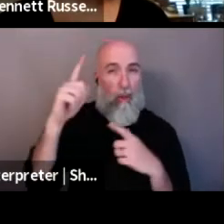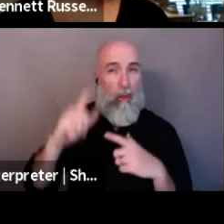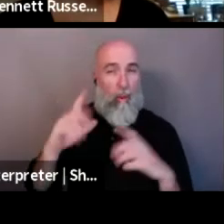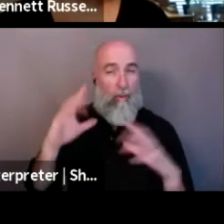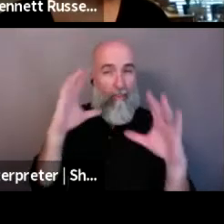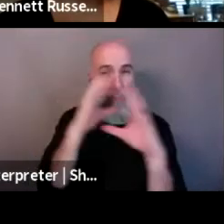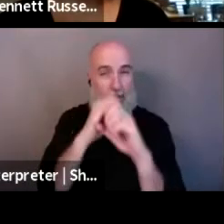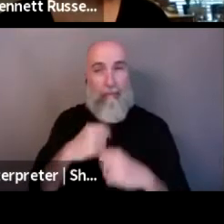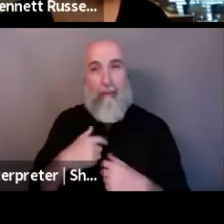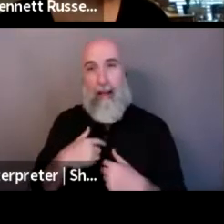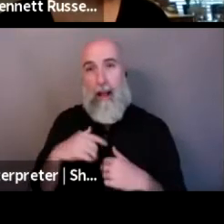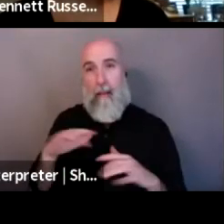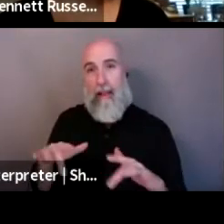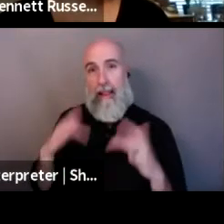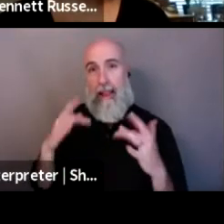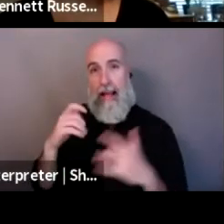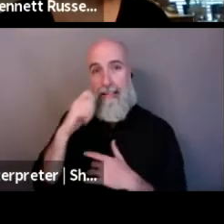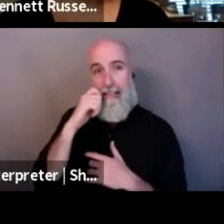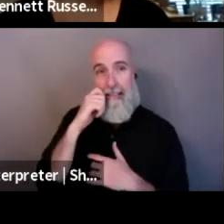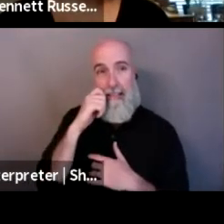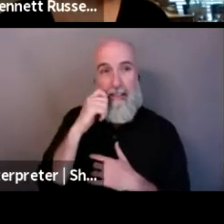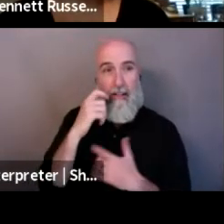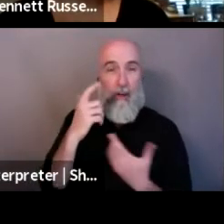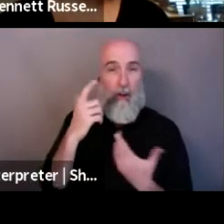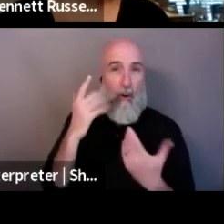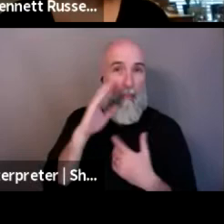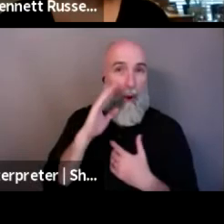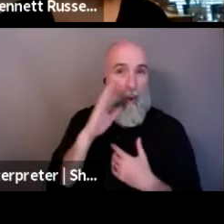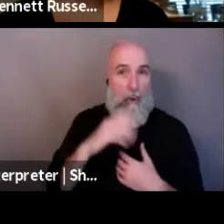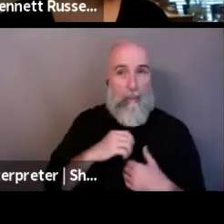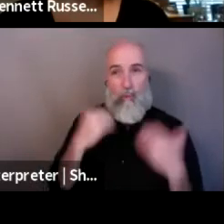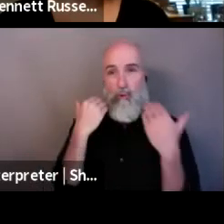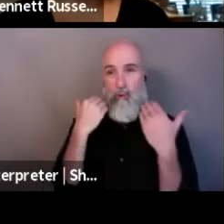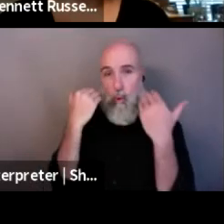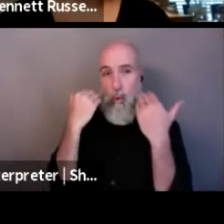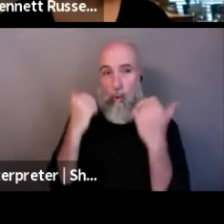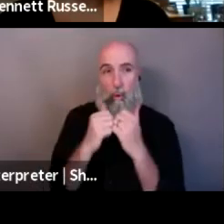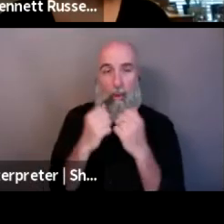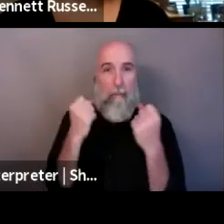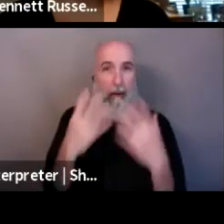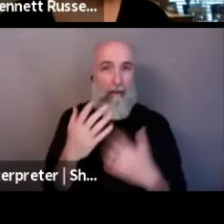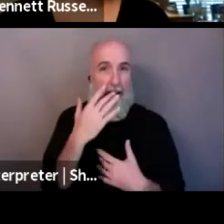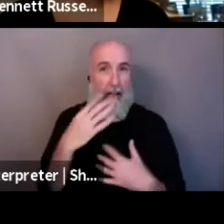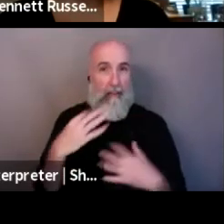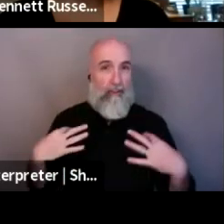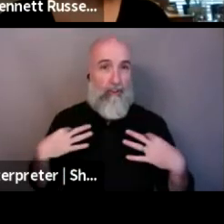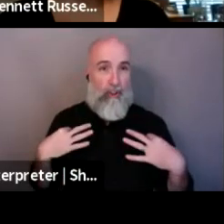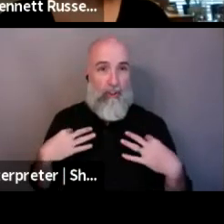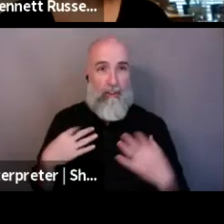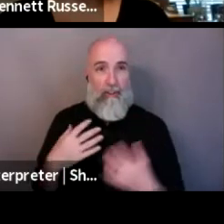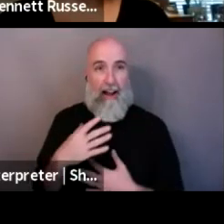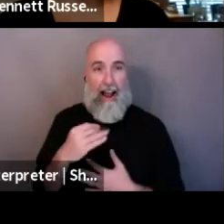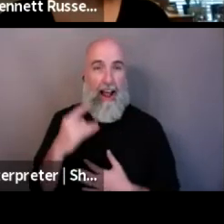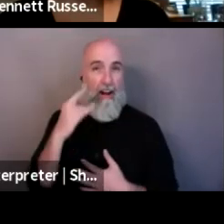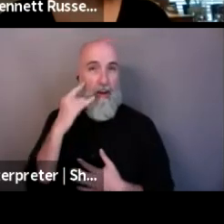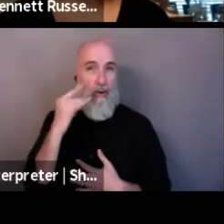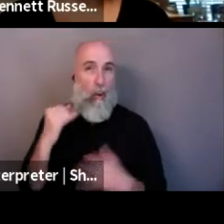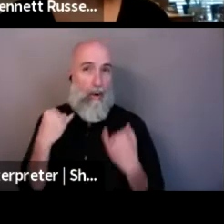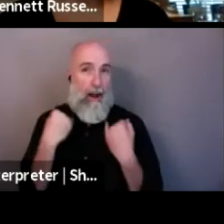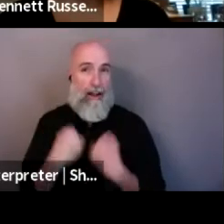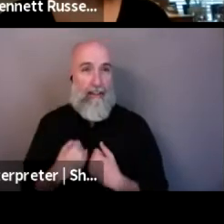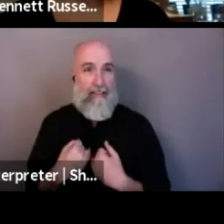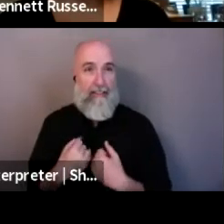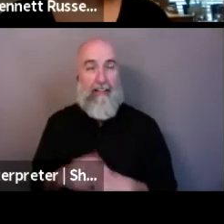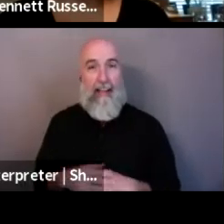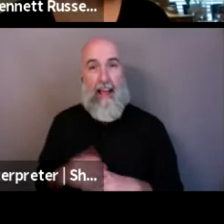light-skinned brown woman with short brown hair, wearing a multicolored shirt and a gold necklace. And behind